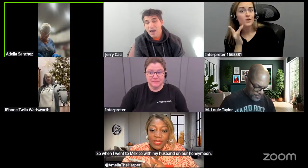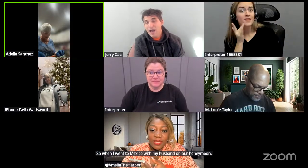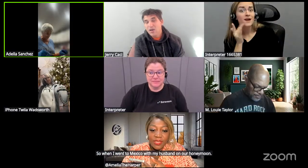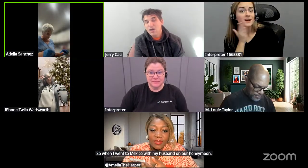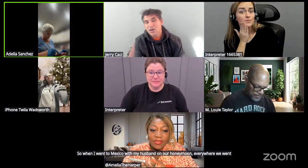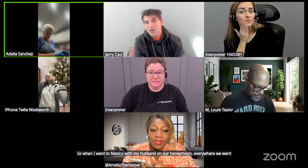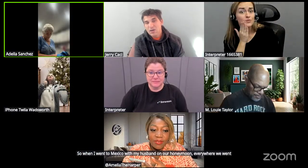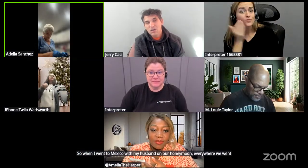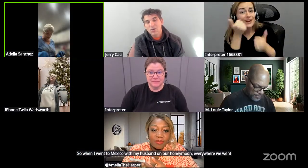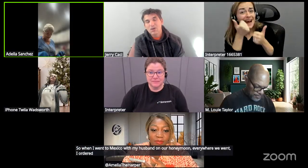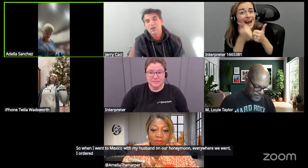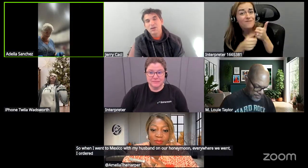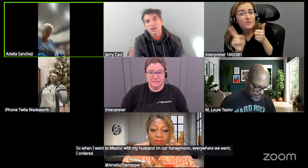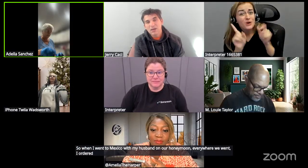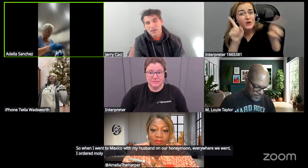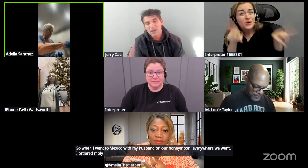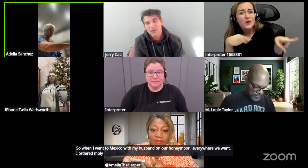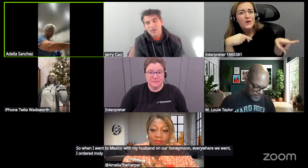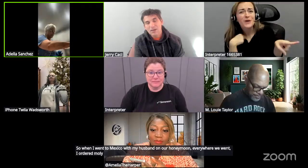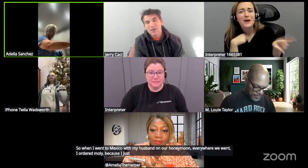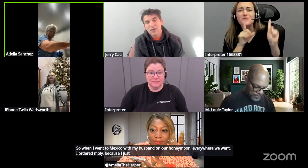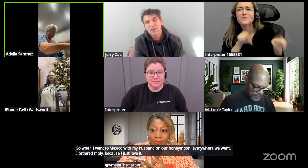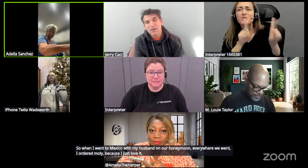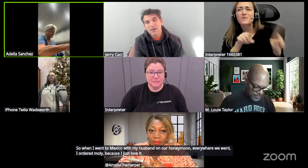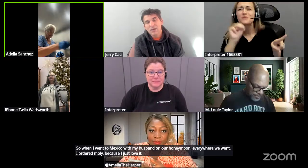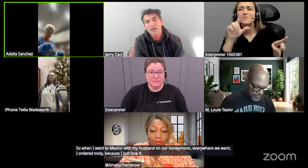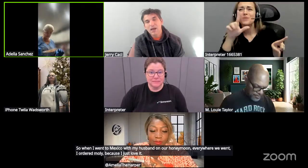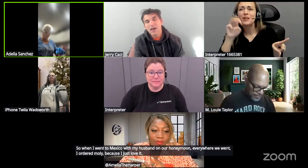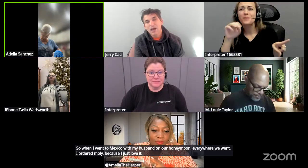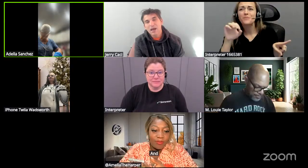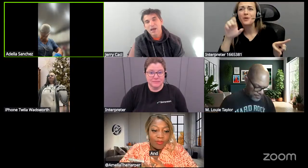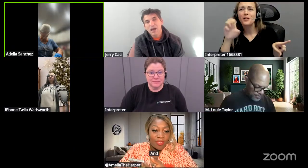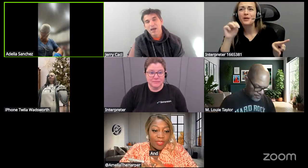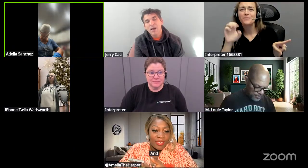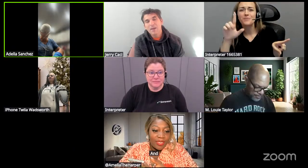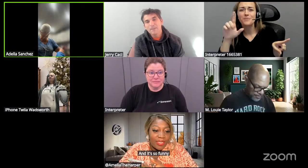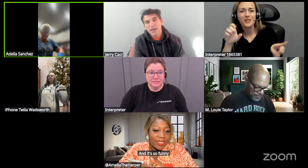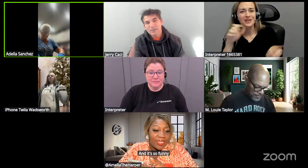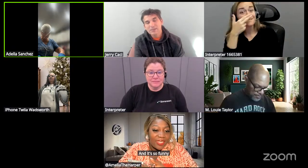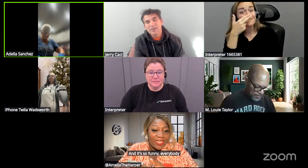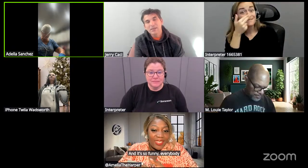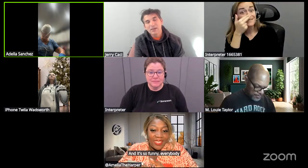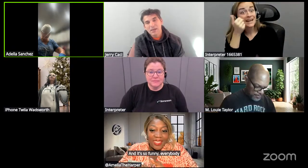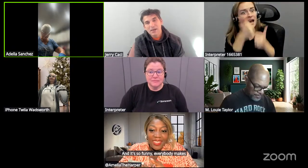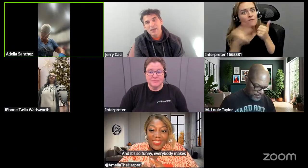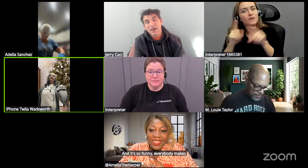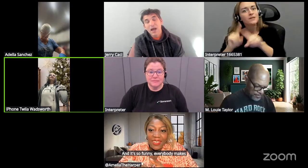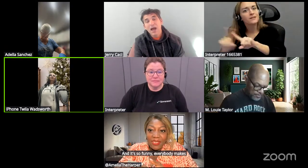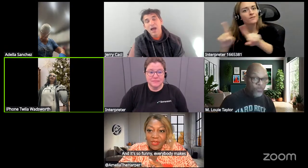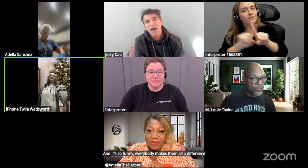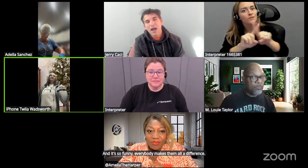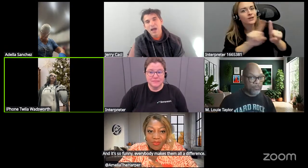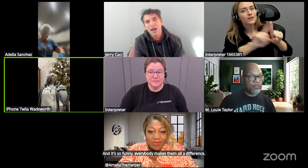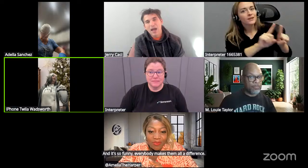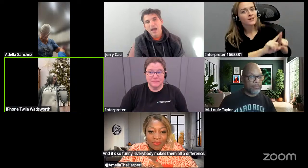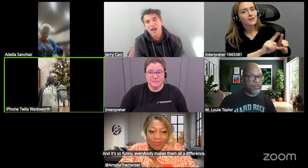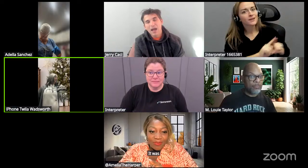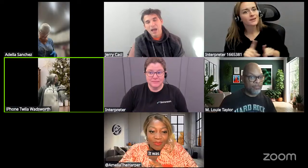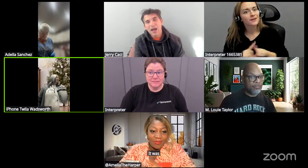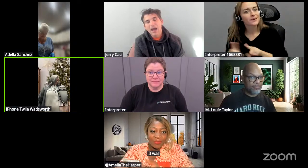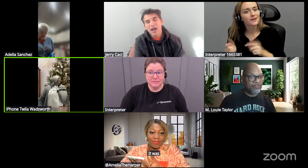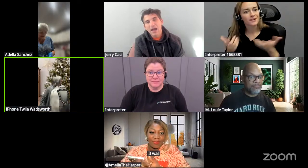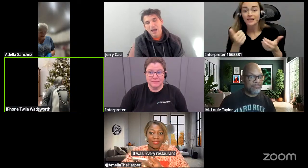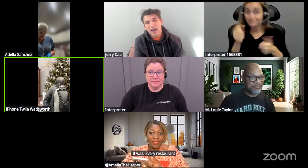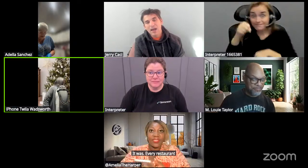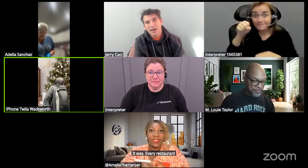went, I ordered mole because I just love it. And it's so funny. Everybody makes mole different. It was. Every Mhm. restaurant we